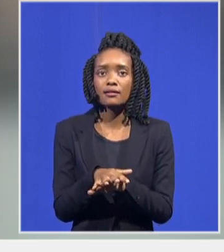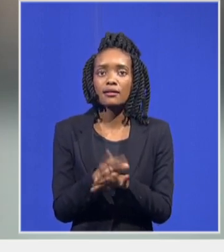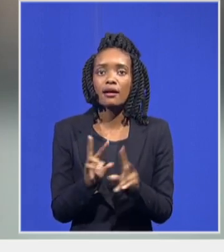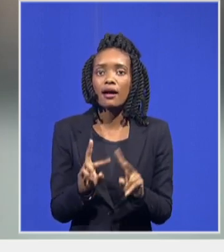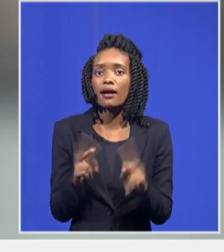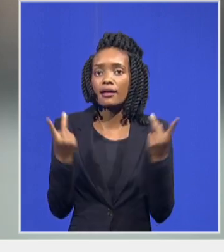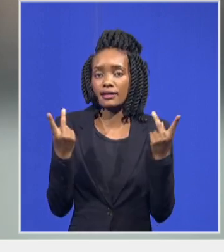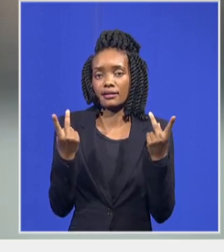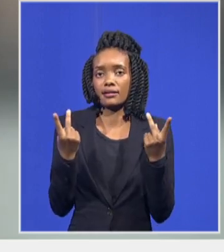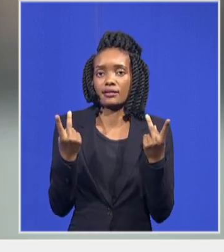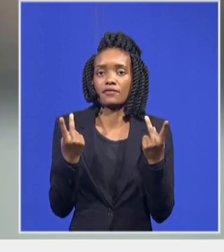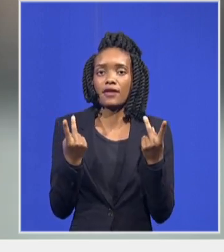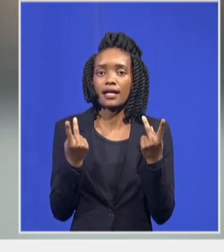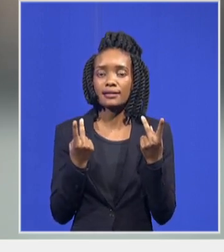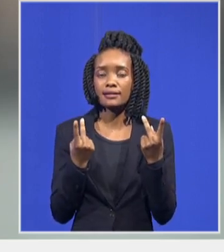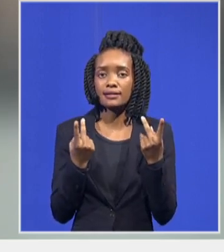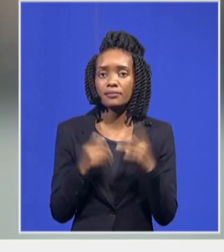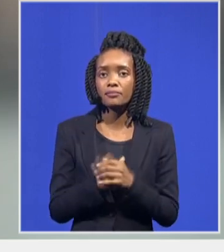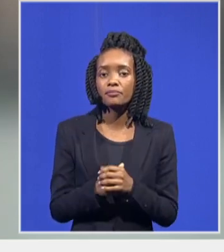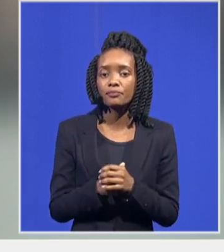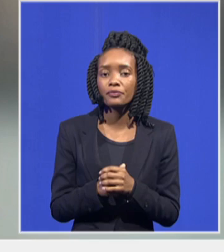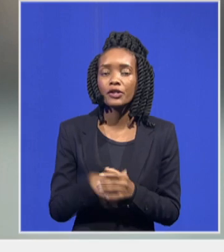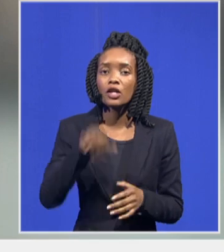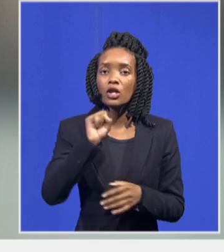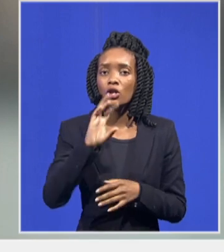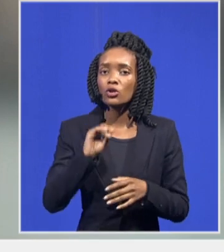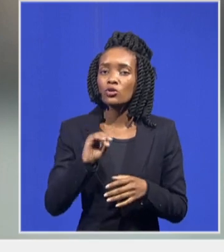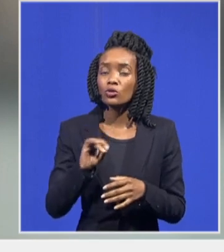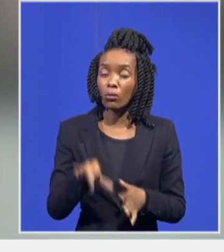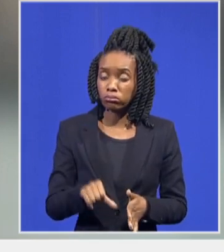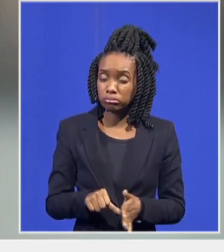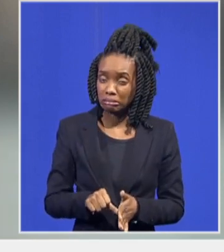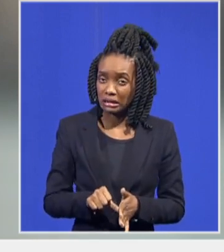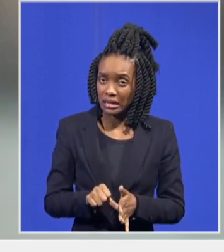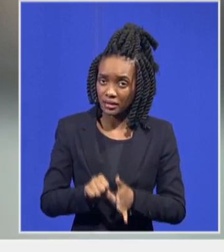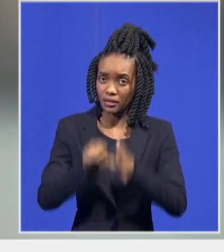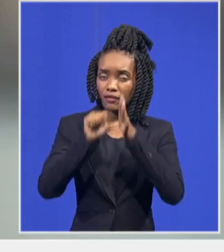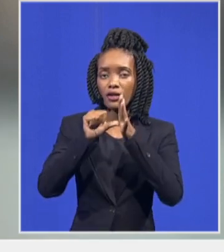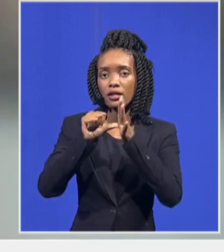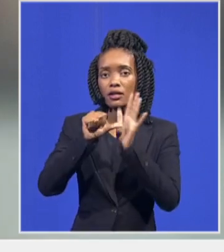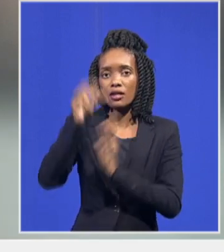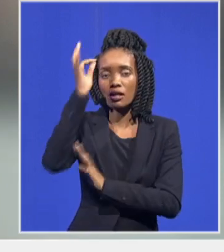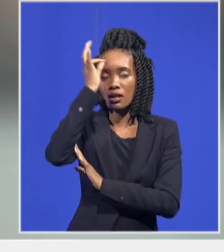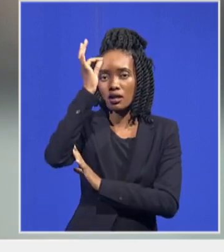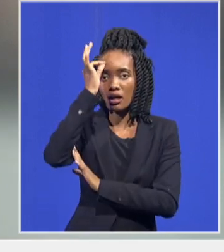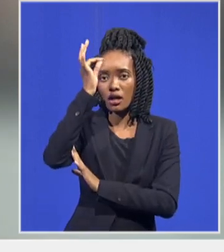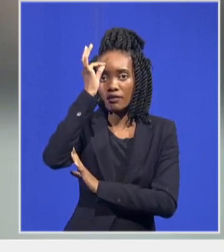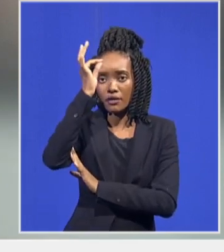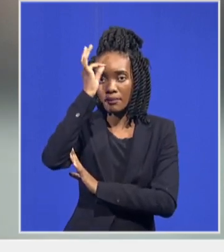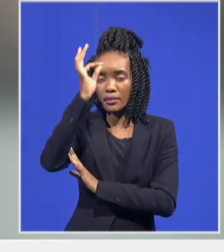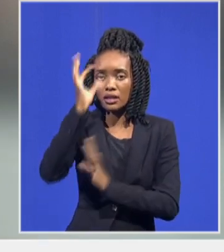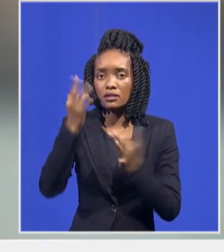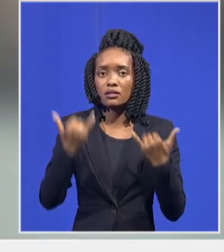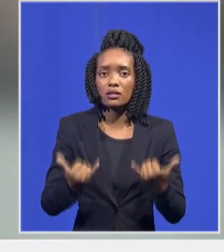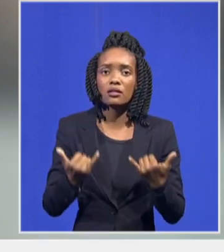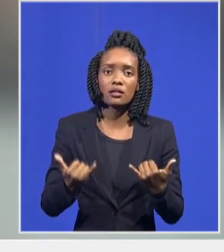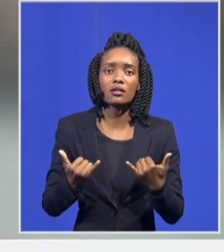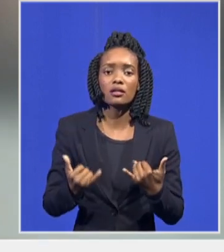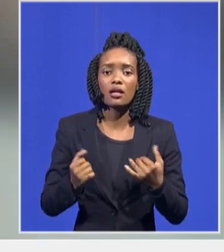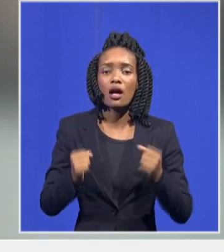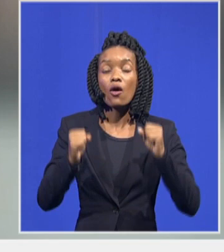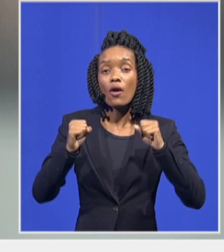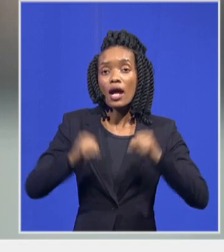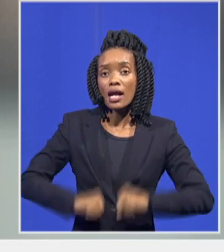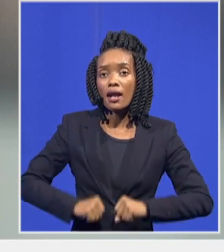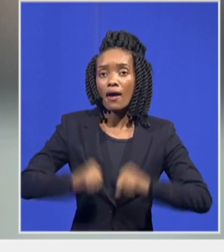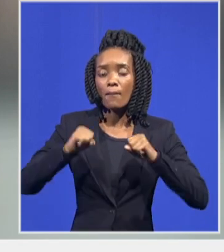different actors. So, very significantly, government has now enabled municipalities